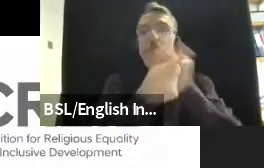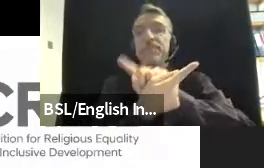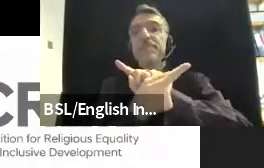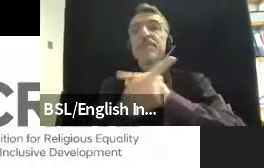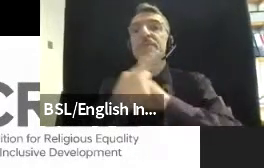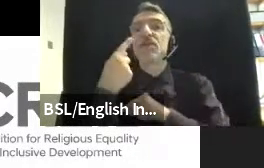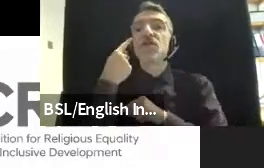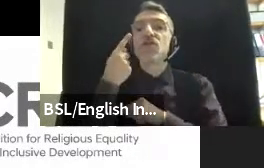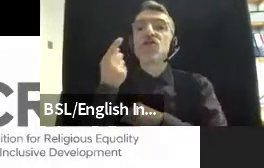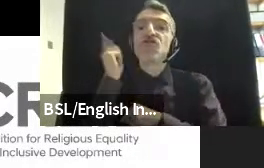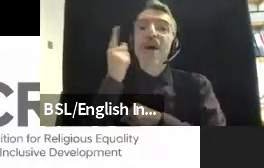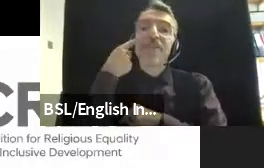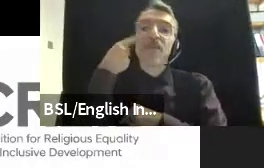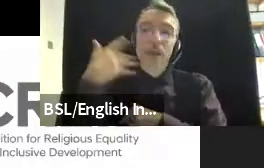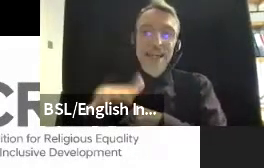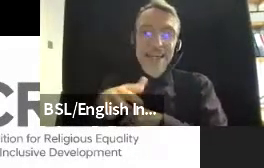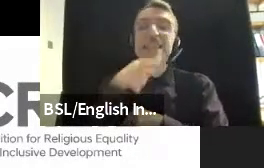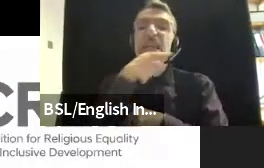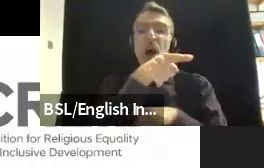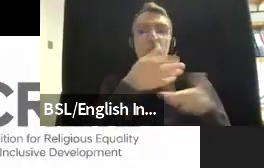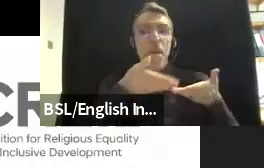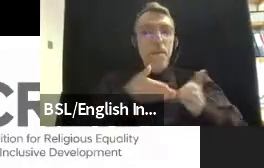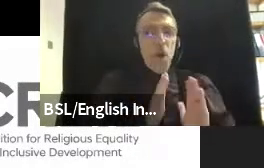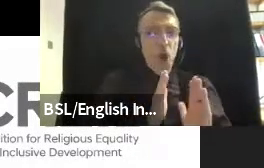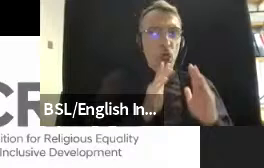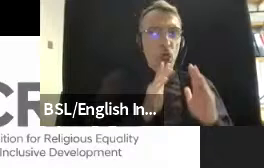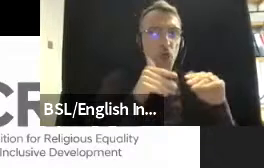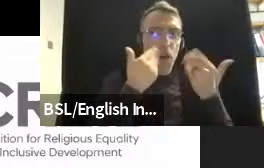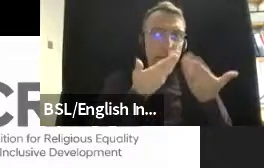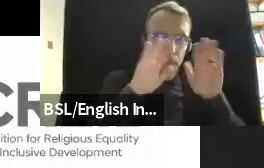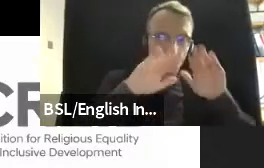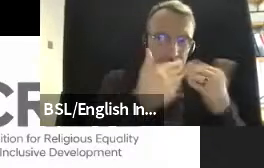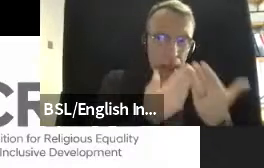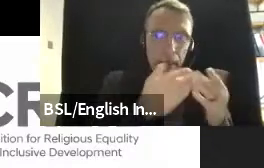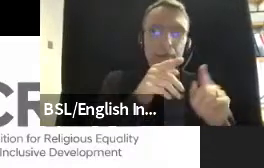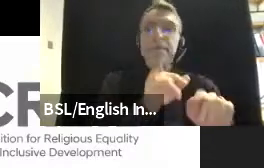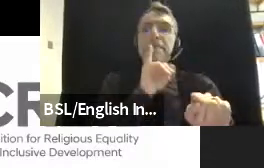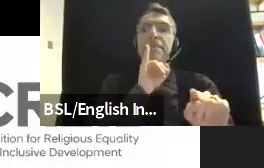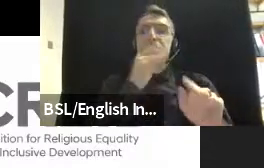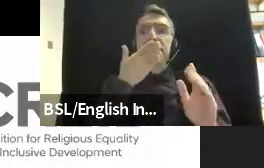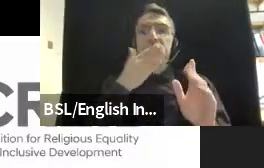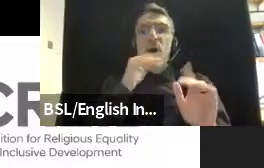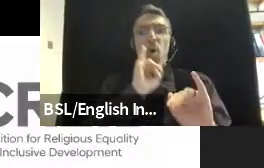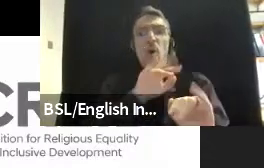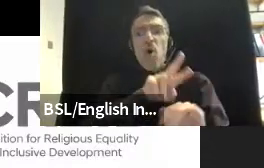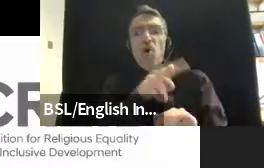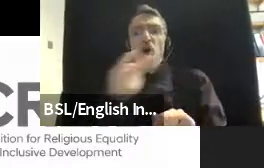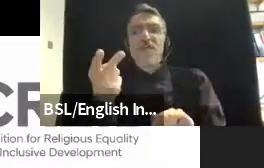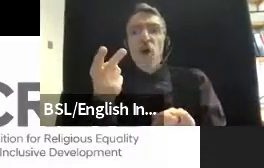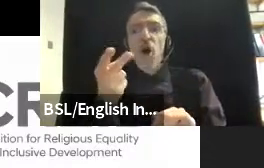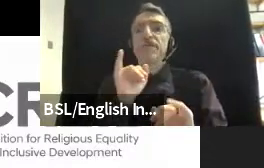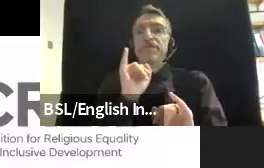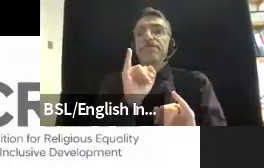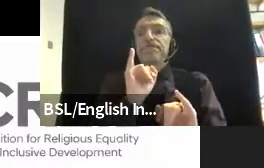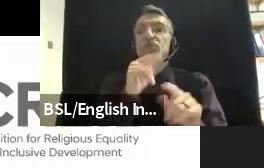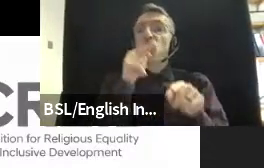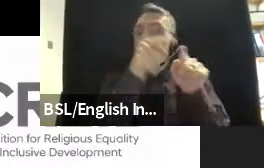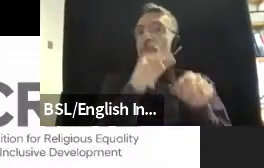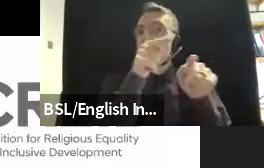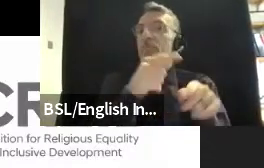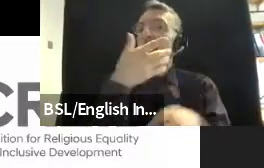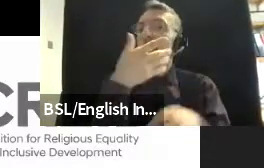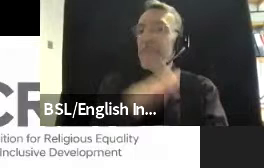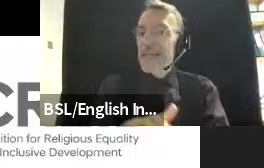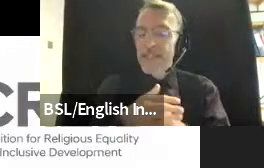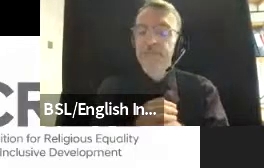as Muslims by birth, but now they're converted to Jehovah's Witnesses. So there is kind of oppression and discrimination